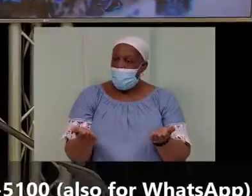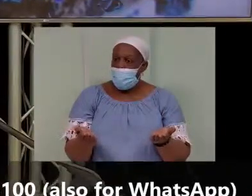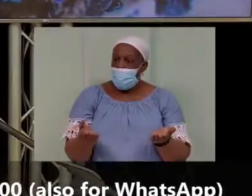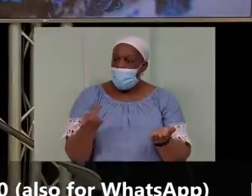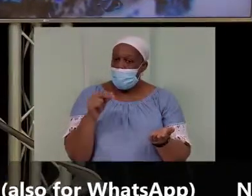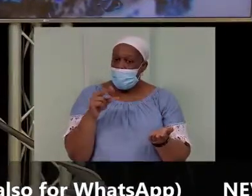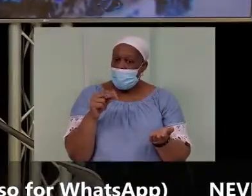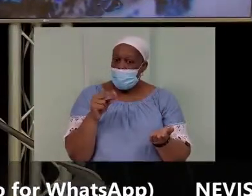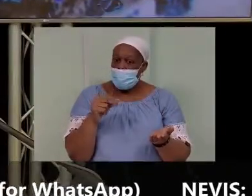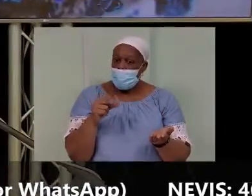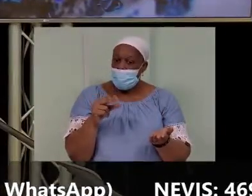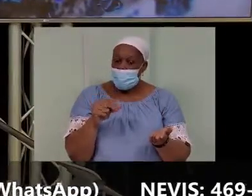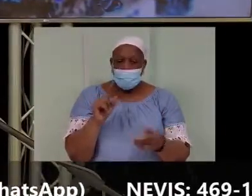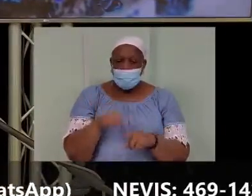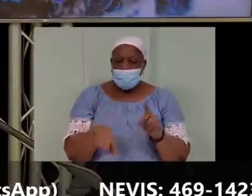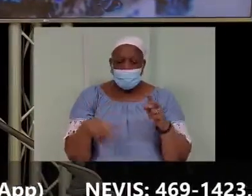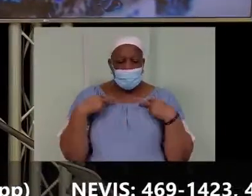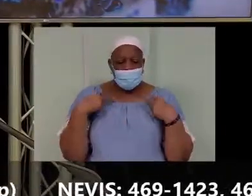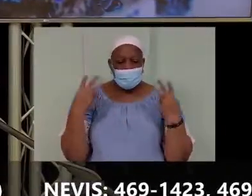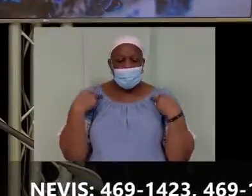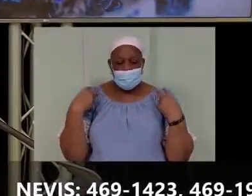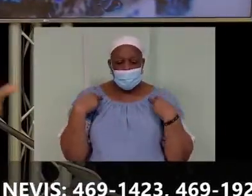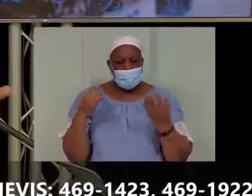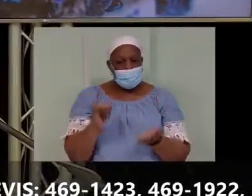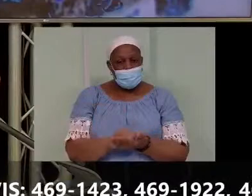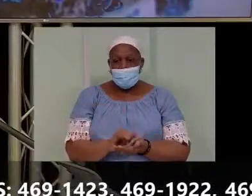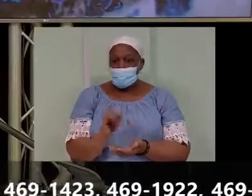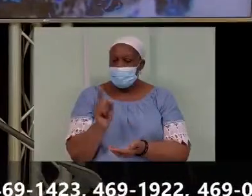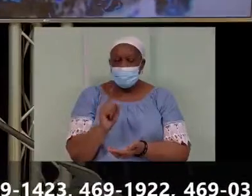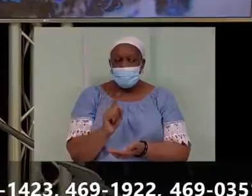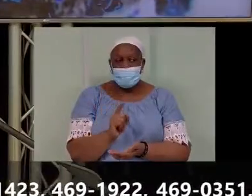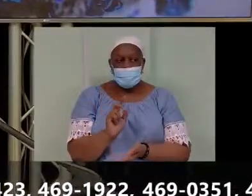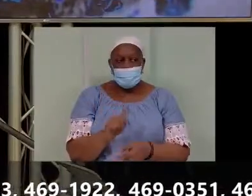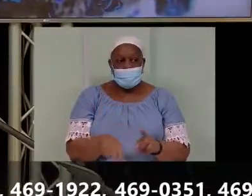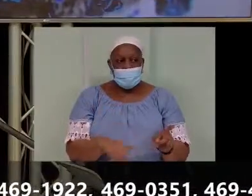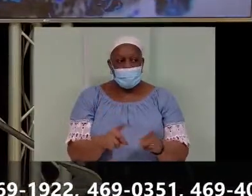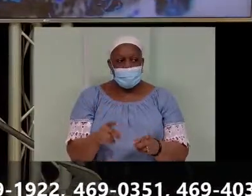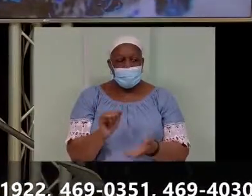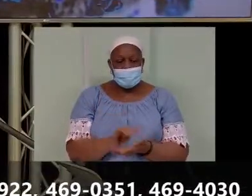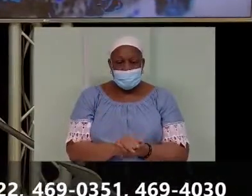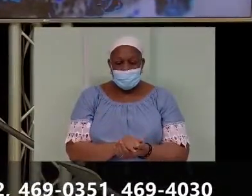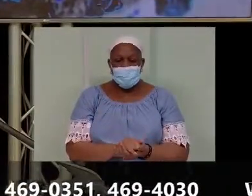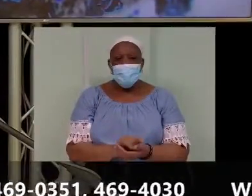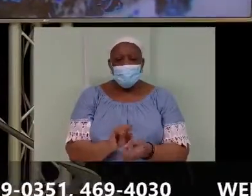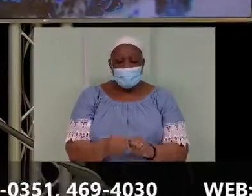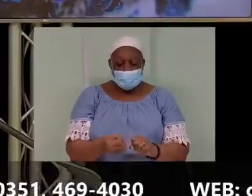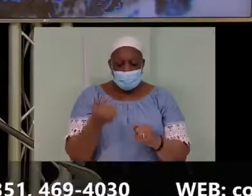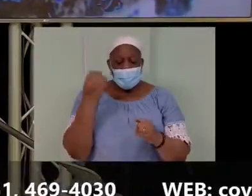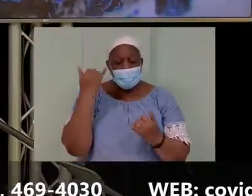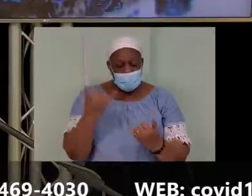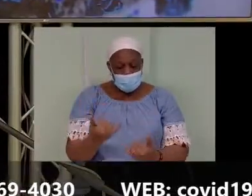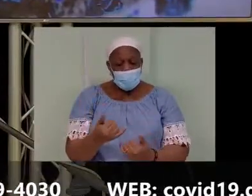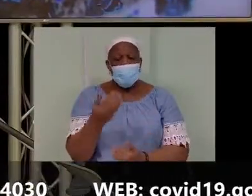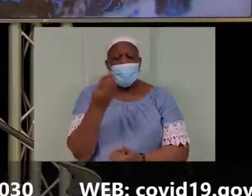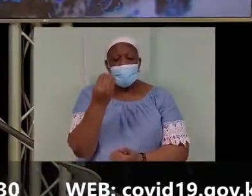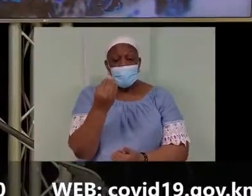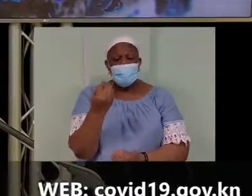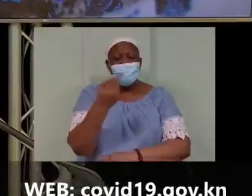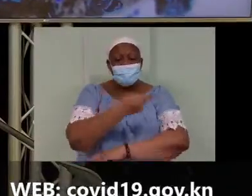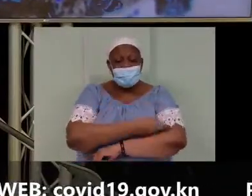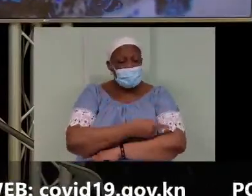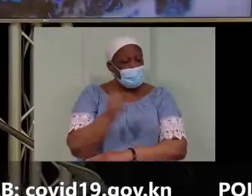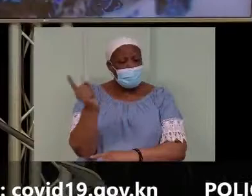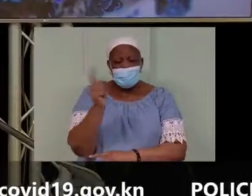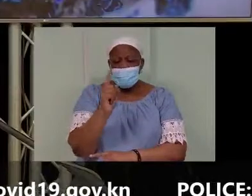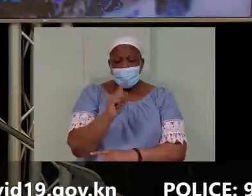against our tiny nation from the great United States. And then we have to suffer the consequences of that. So I believe for now, we have to be safe. And wherever you're